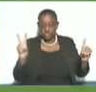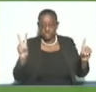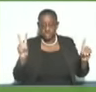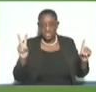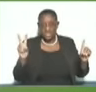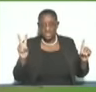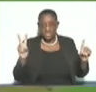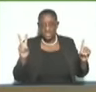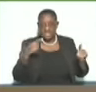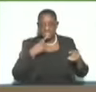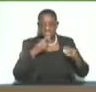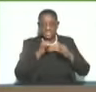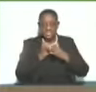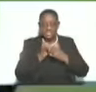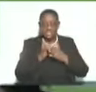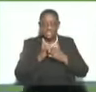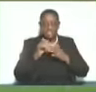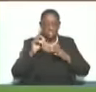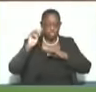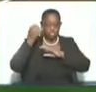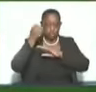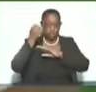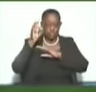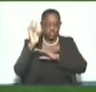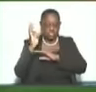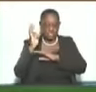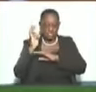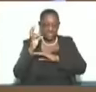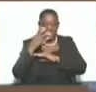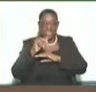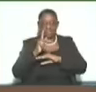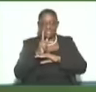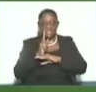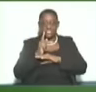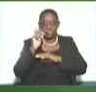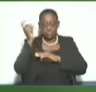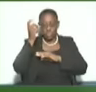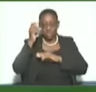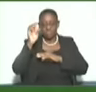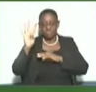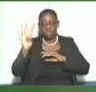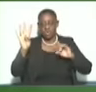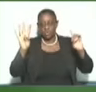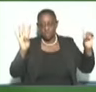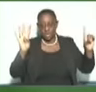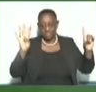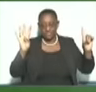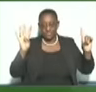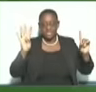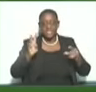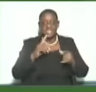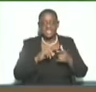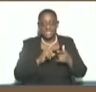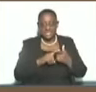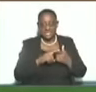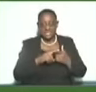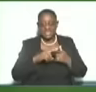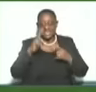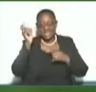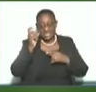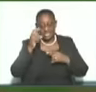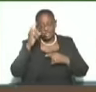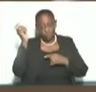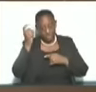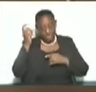only score in the top of the seventh. Phillies going to win it 4-1. Jazz and the Marlins now facing a must-win situation this